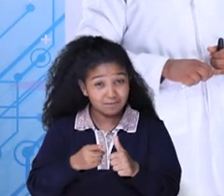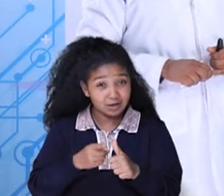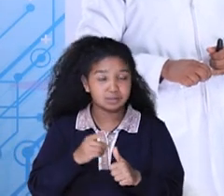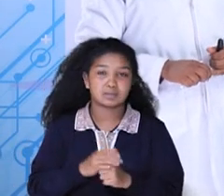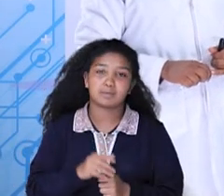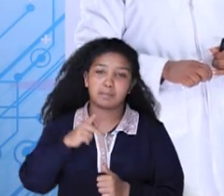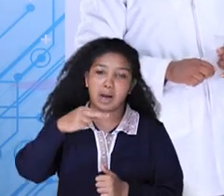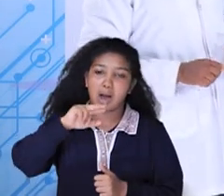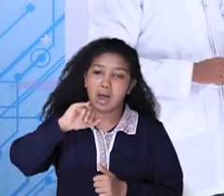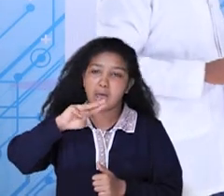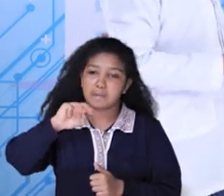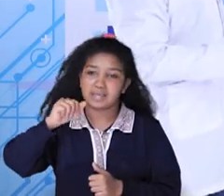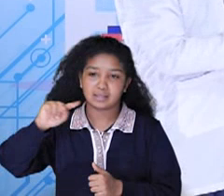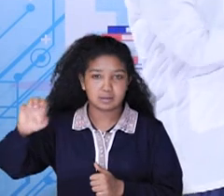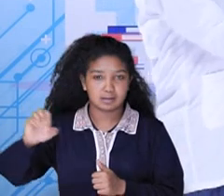primates.